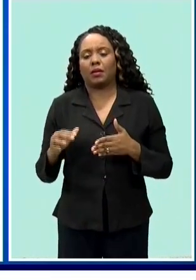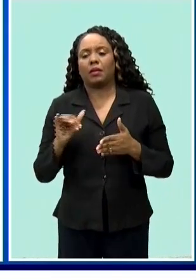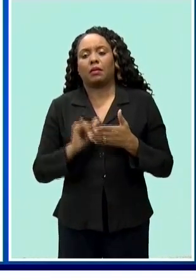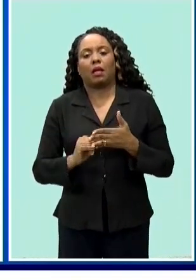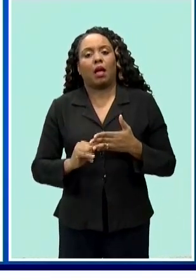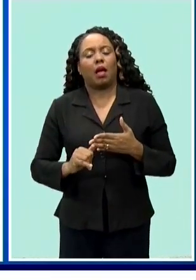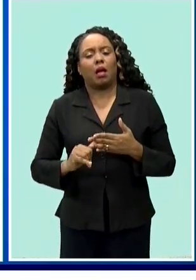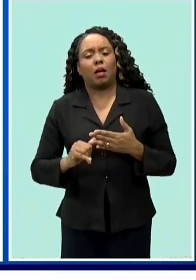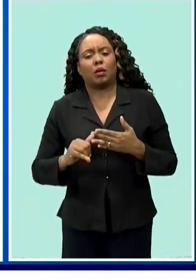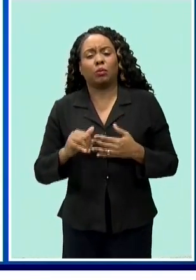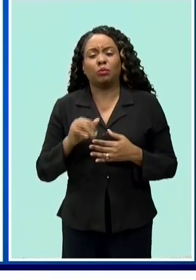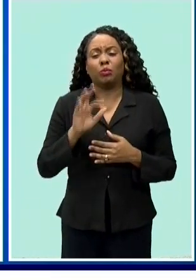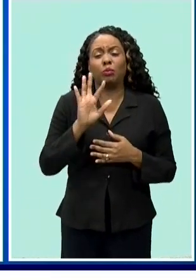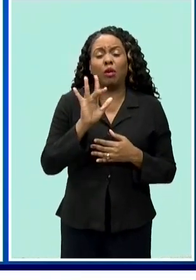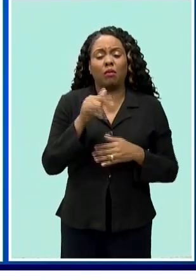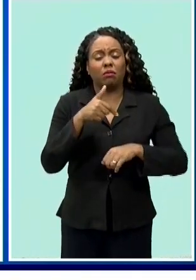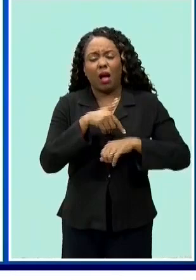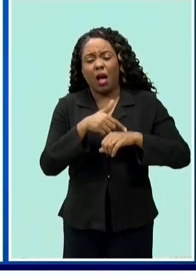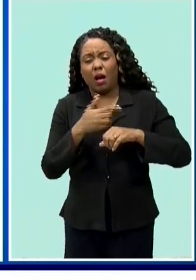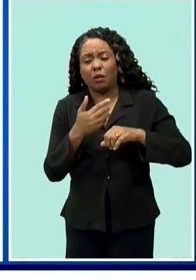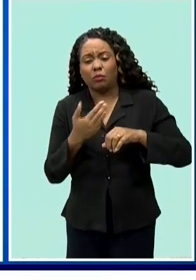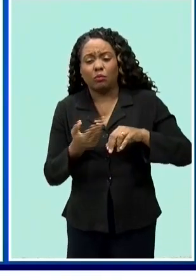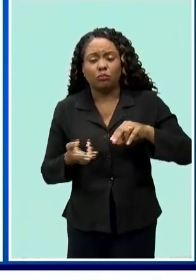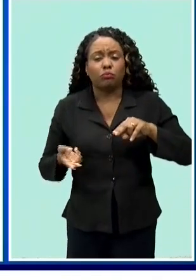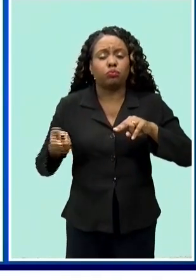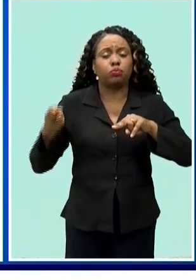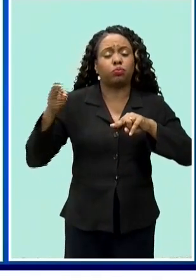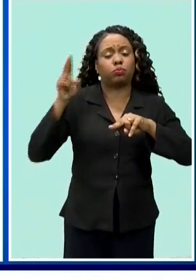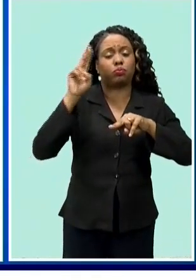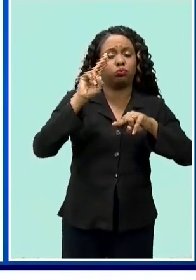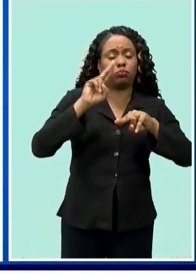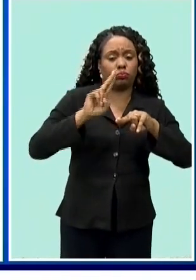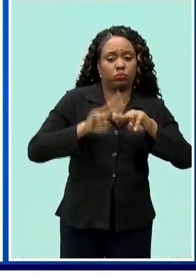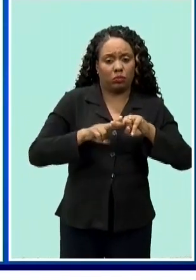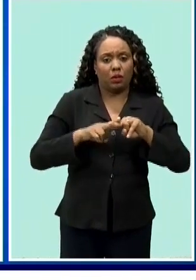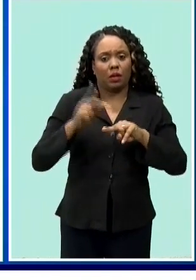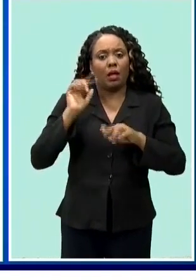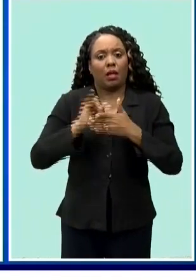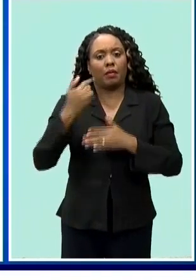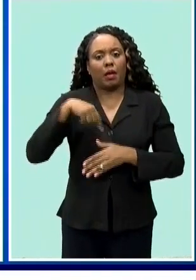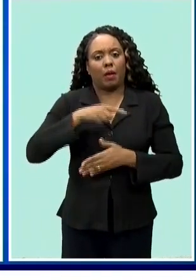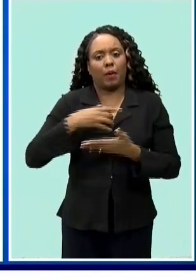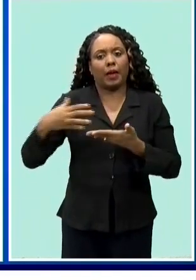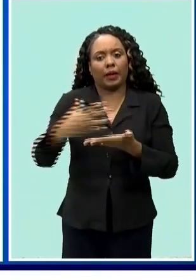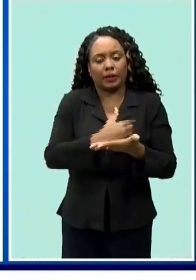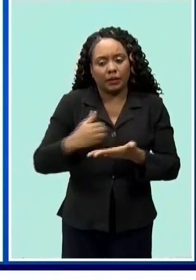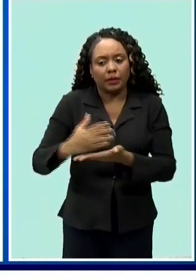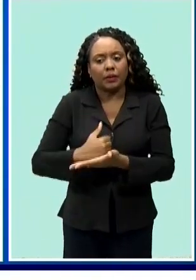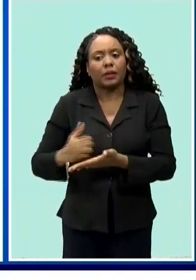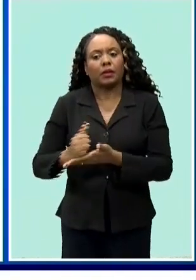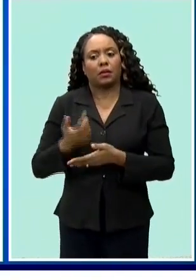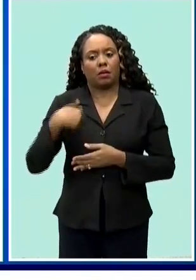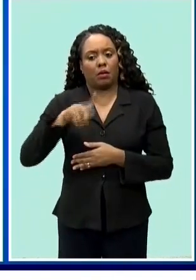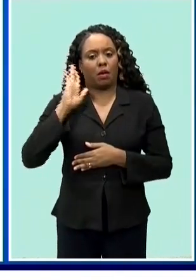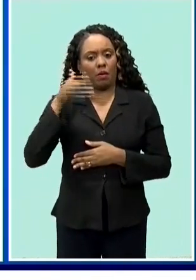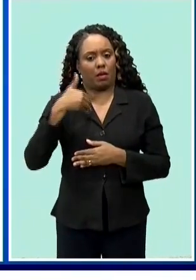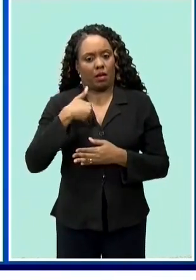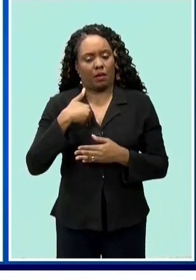amount that this CARICOM Development Fund now currently has responsibility for.